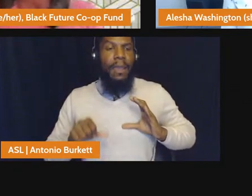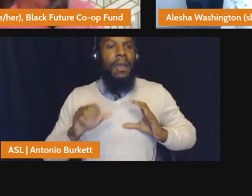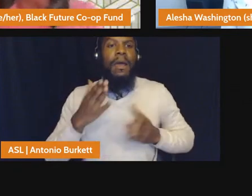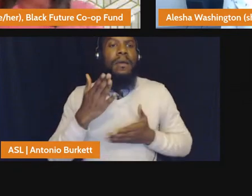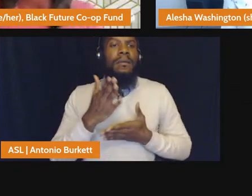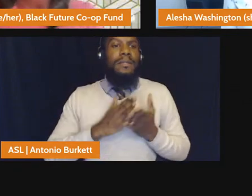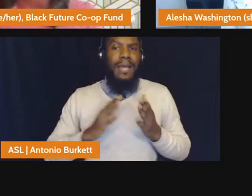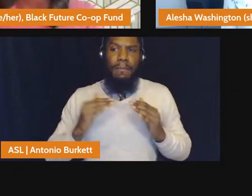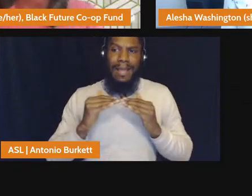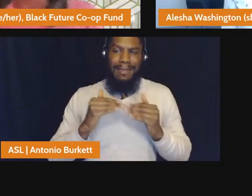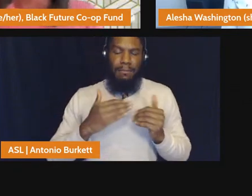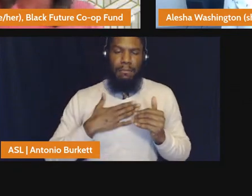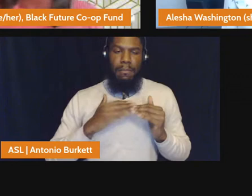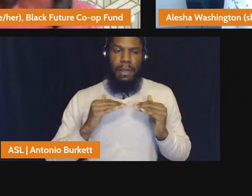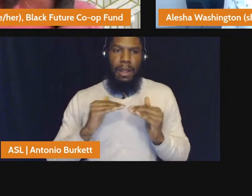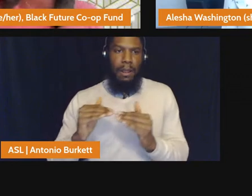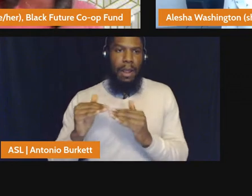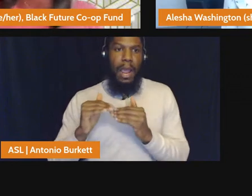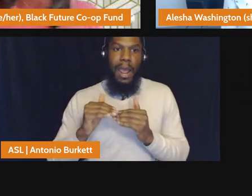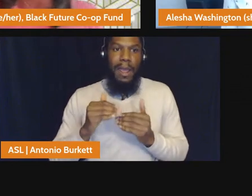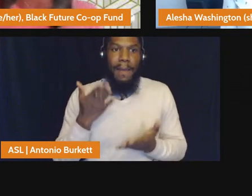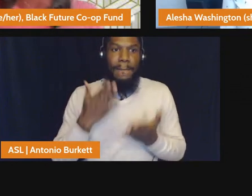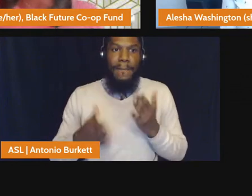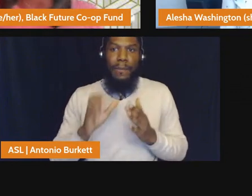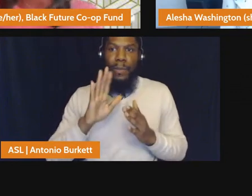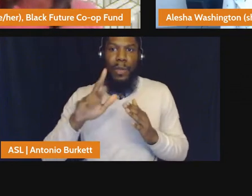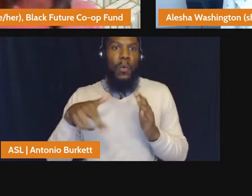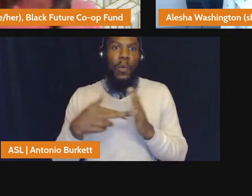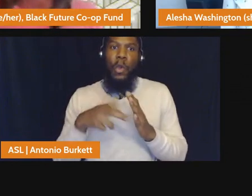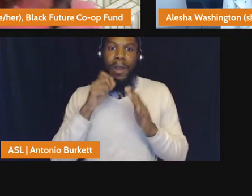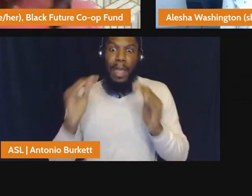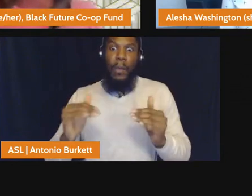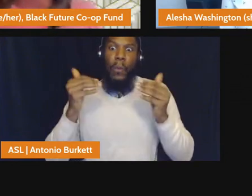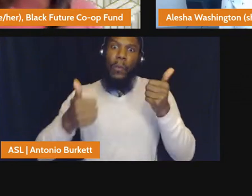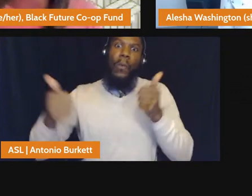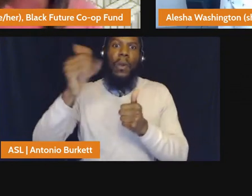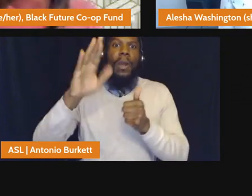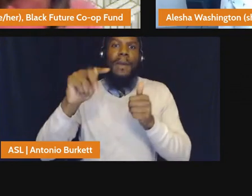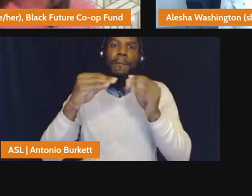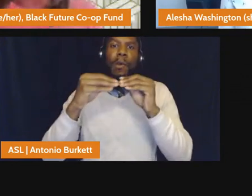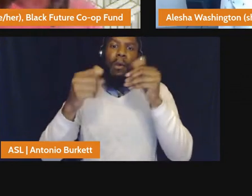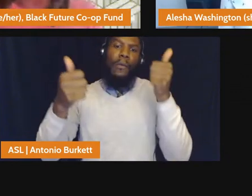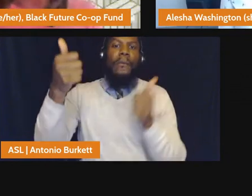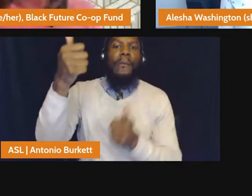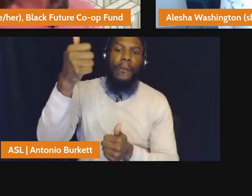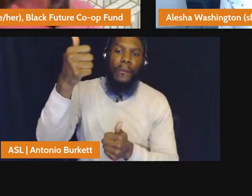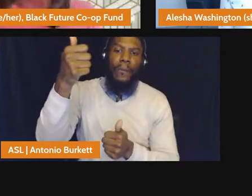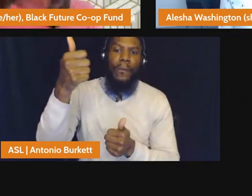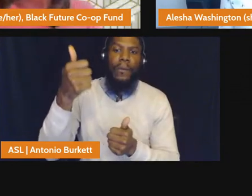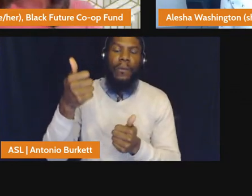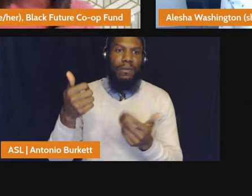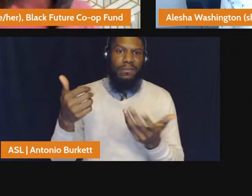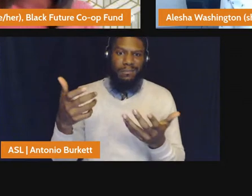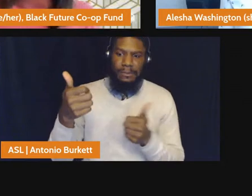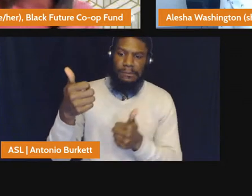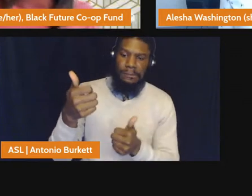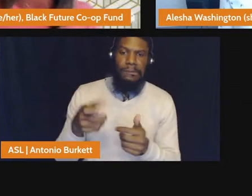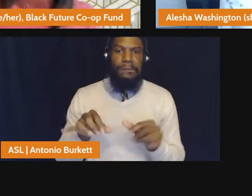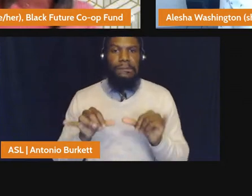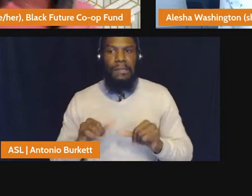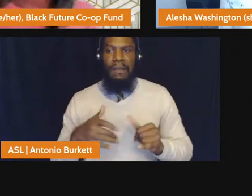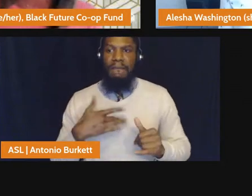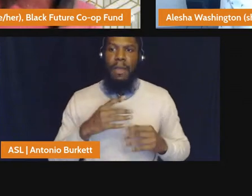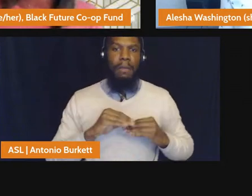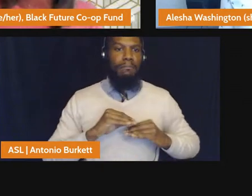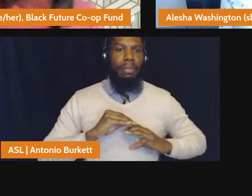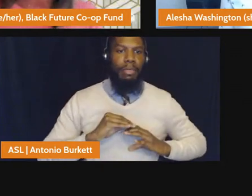are right now taking notes or will watch this replay or sitting somewhere trying to figure out how do I get to the joy, because I love community